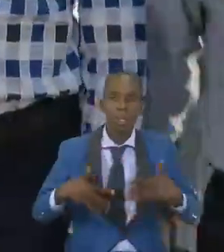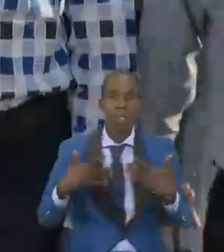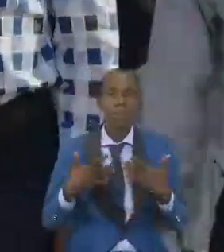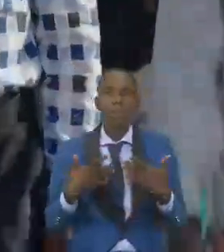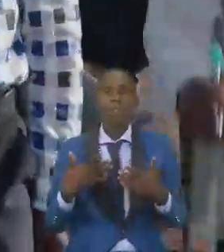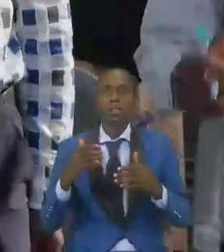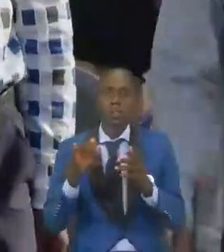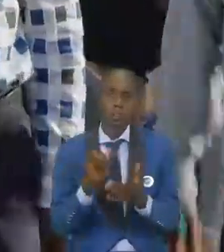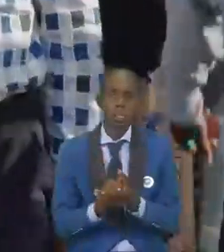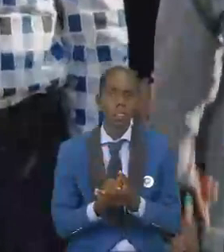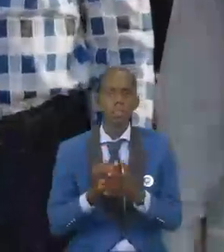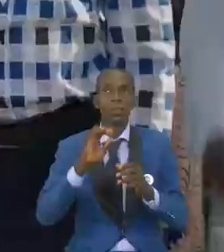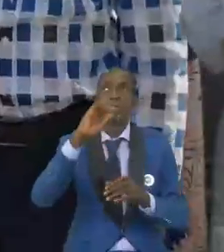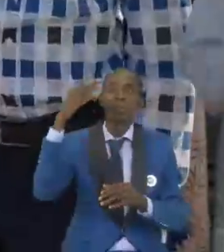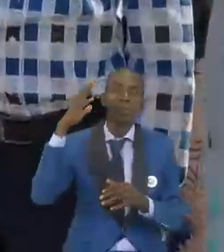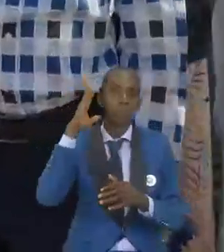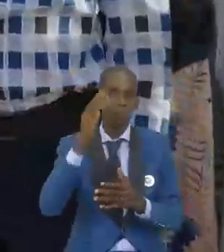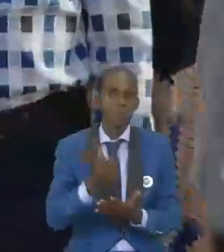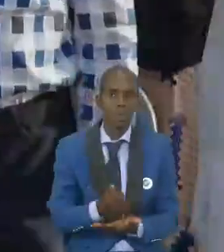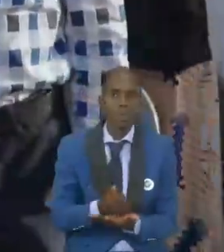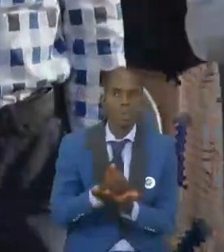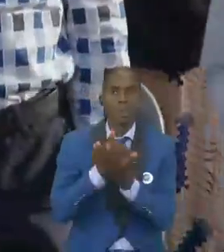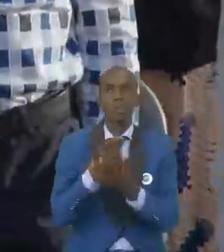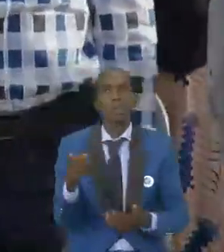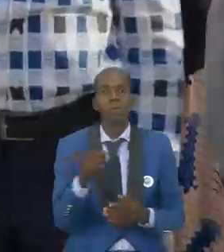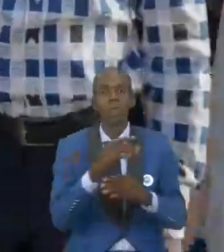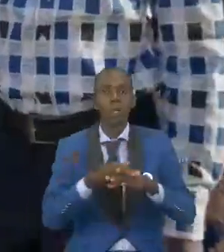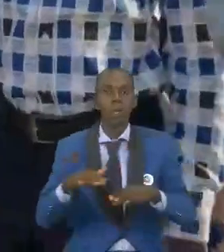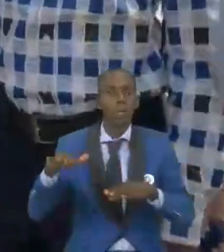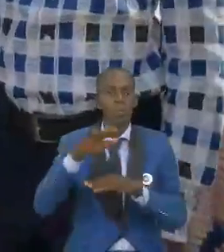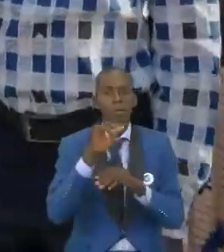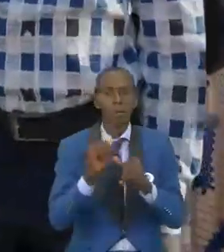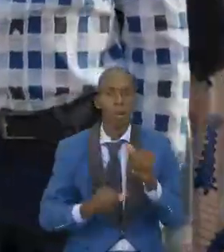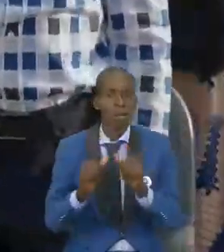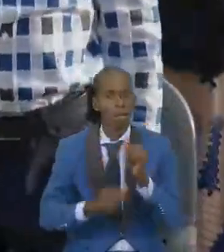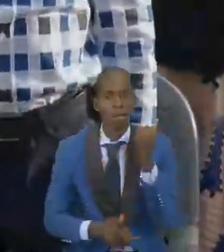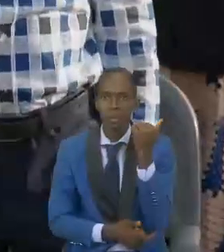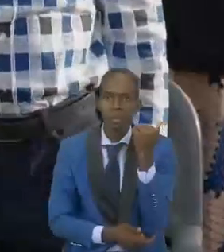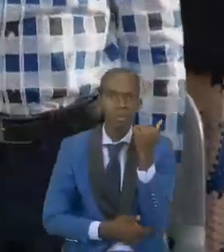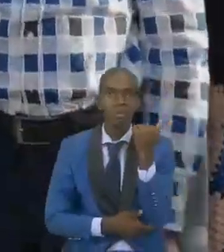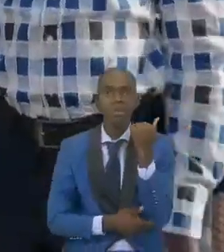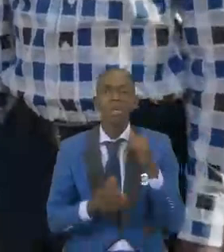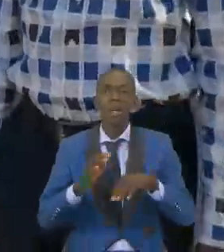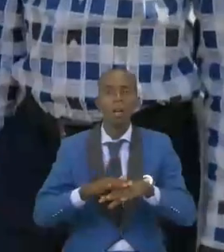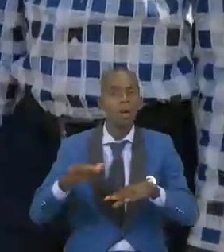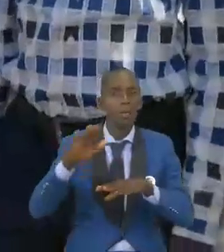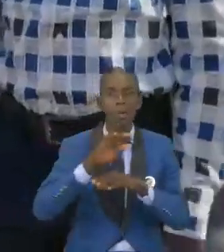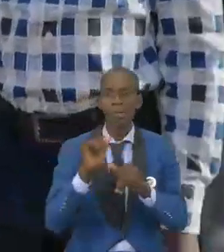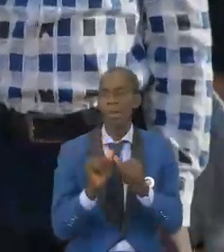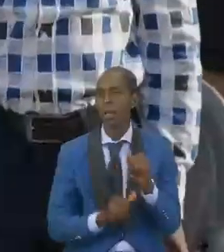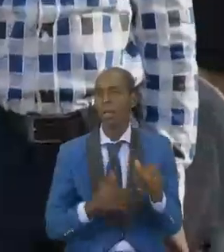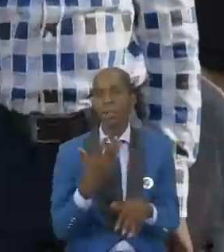grace will uphold you above every temptation, above everything